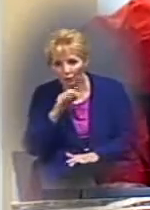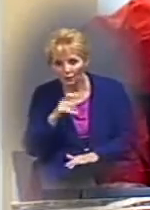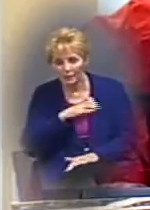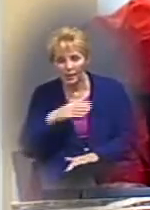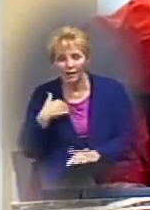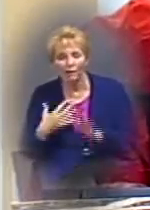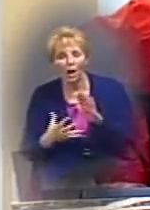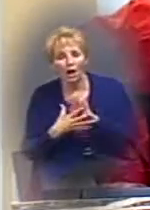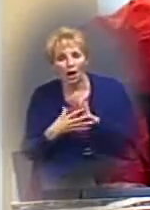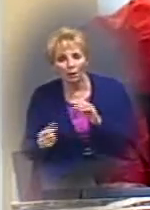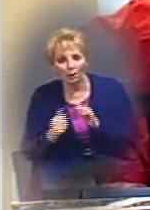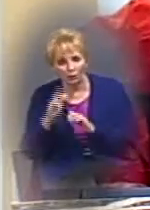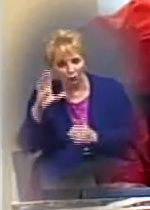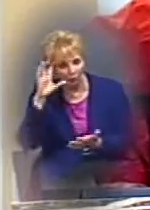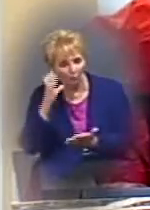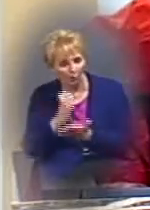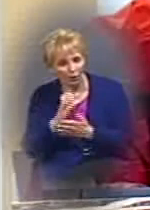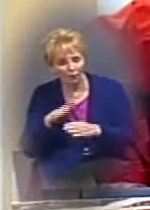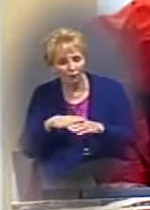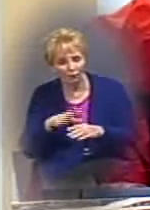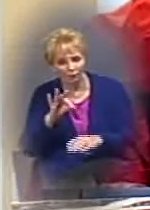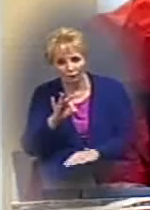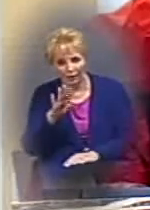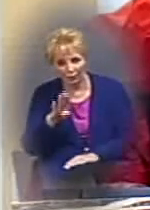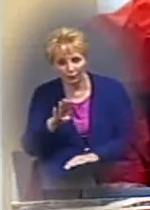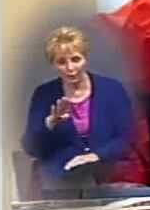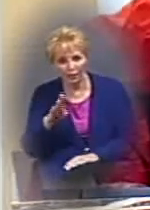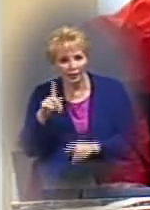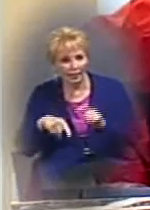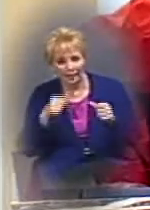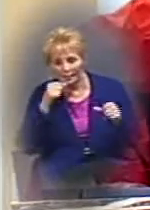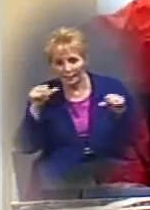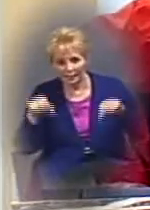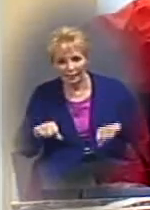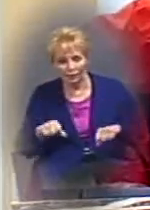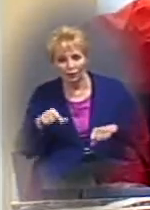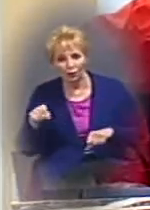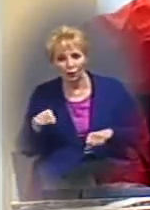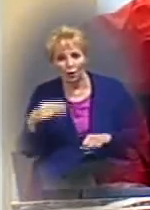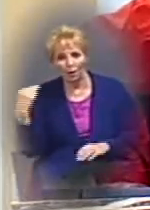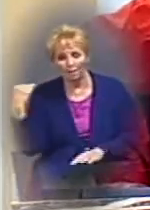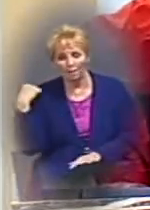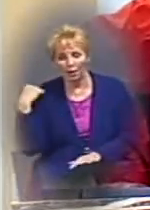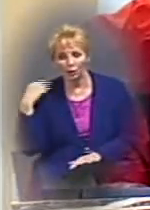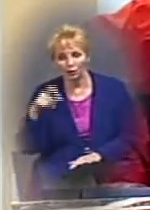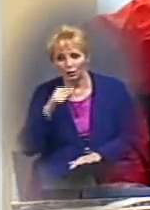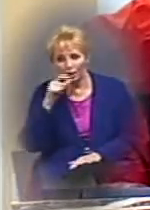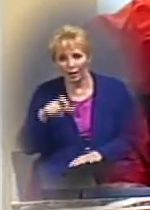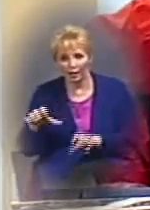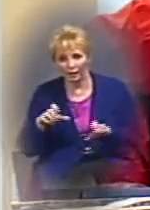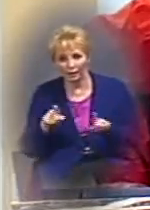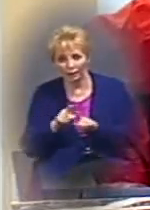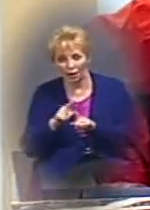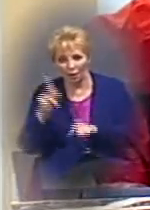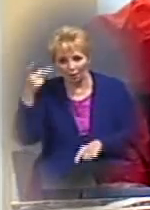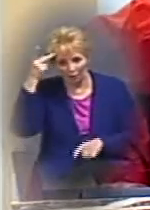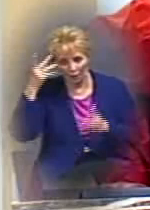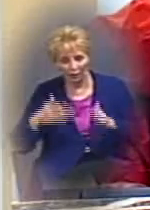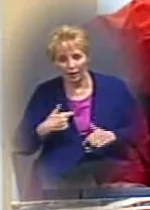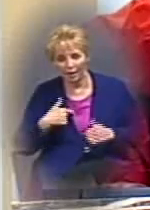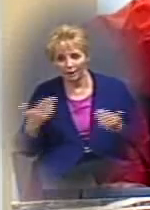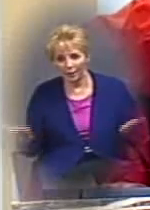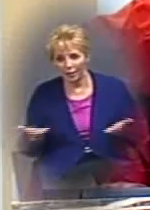copy with your picture on it on Facebook page. You can't deny it. You're a mayor. You shouldn't act like a politician. I've been